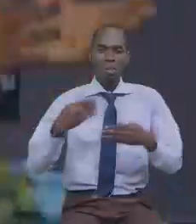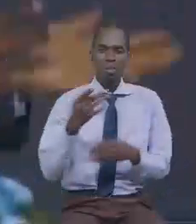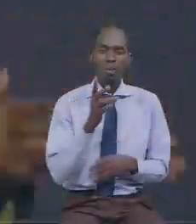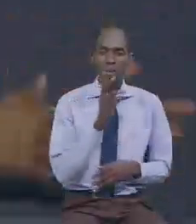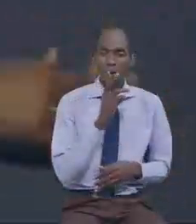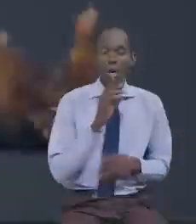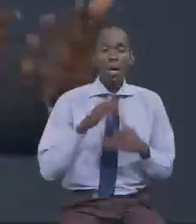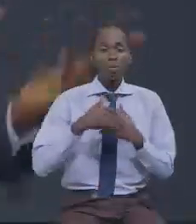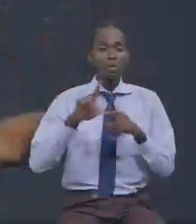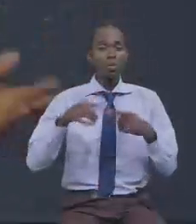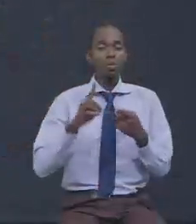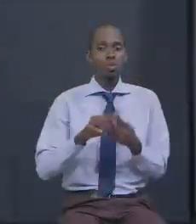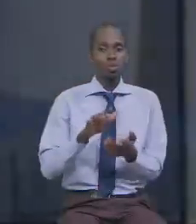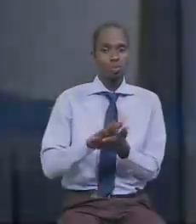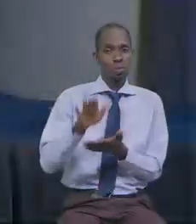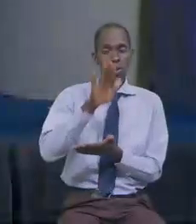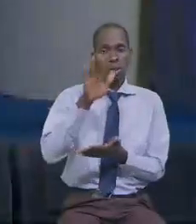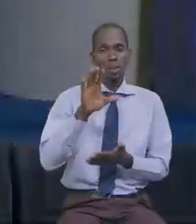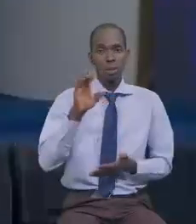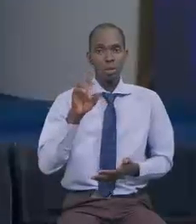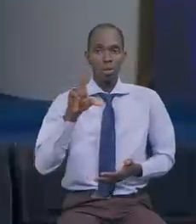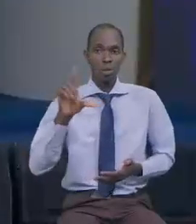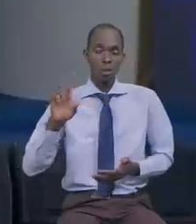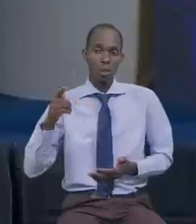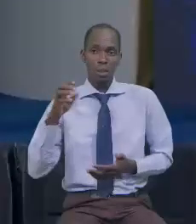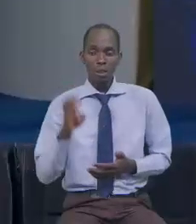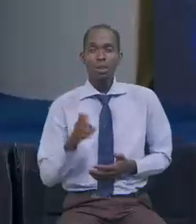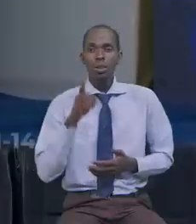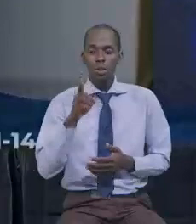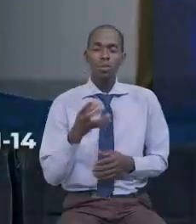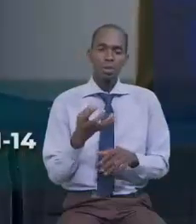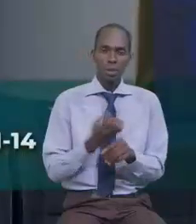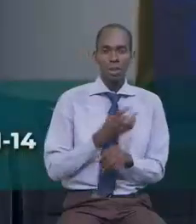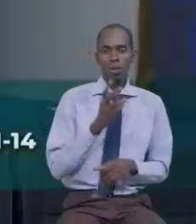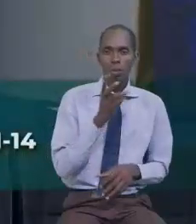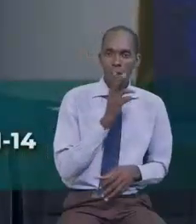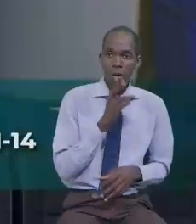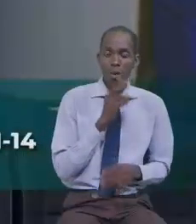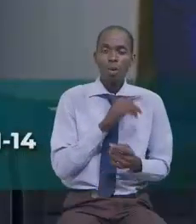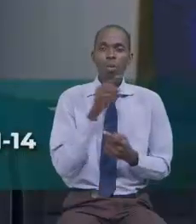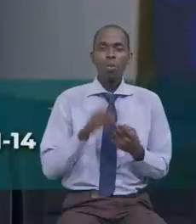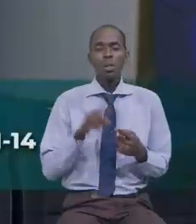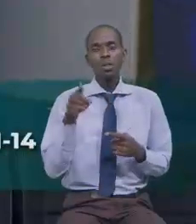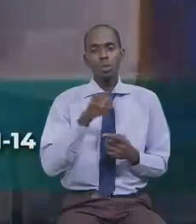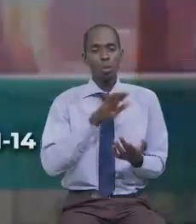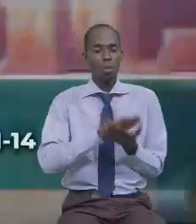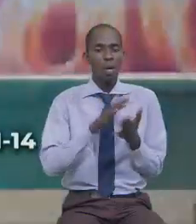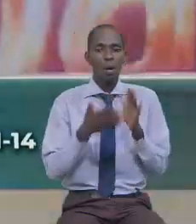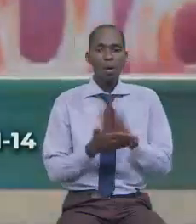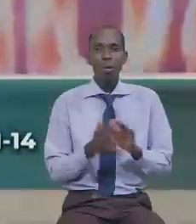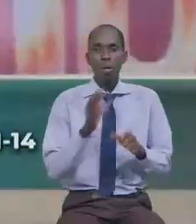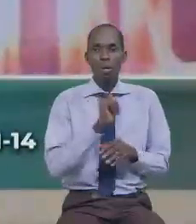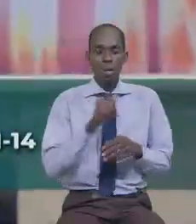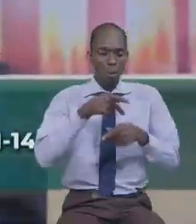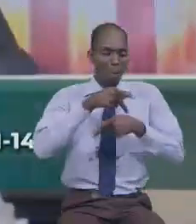college, in college, you take water. Outside the college, you take water. When you become a